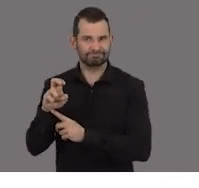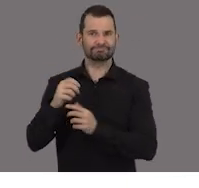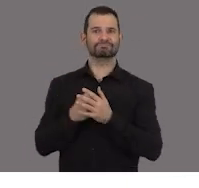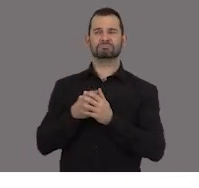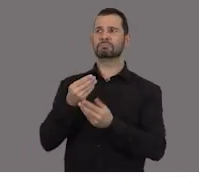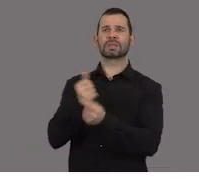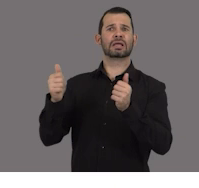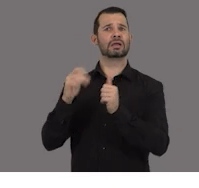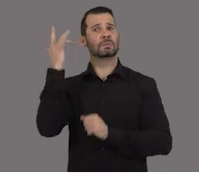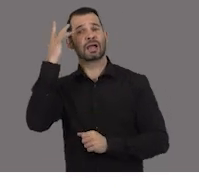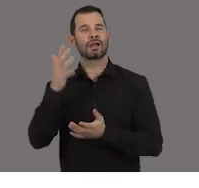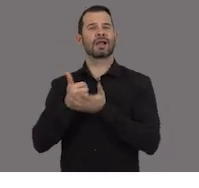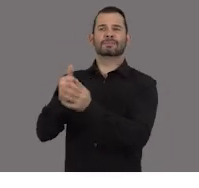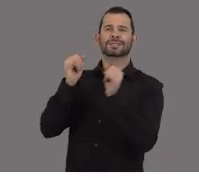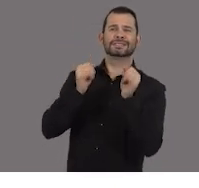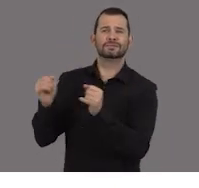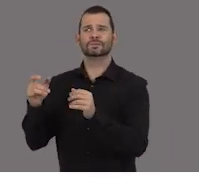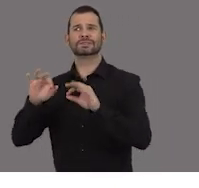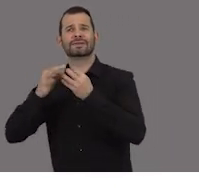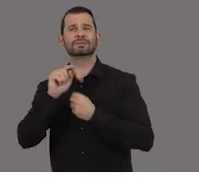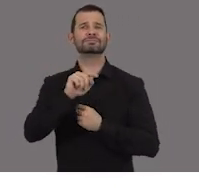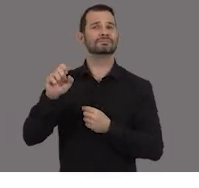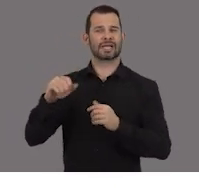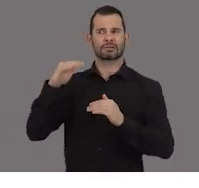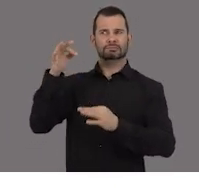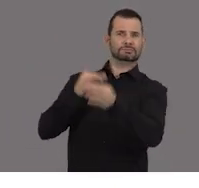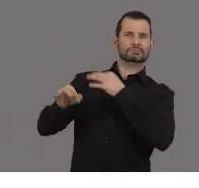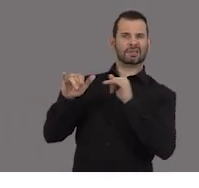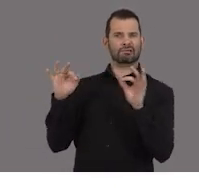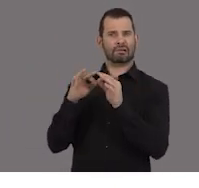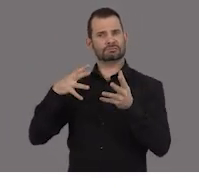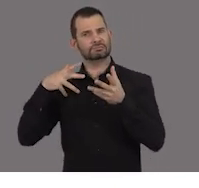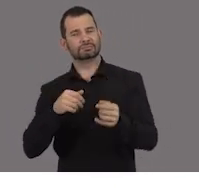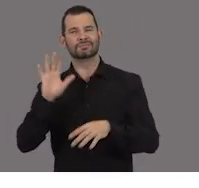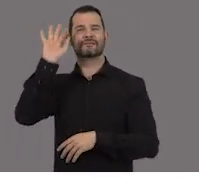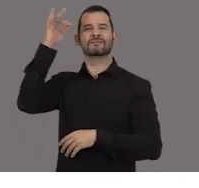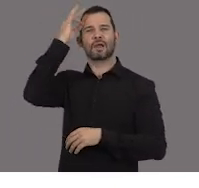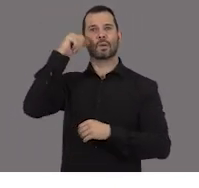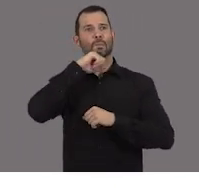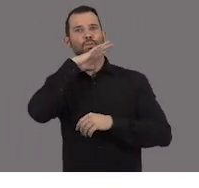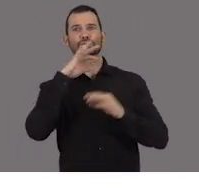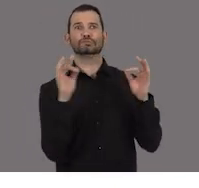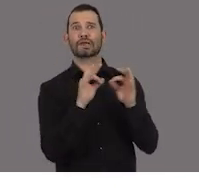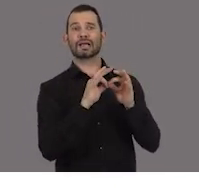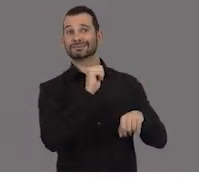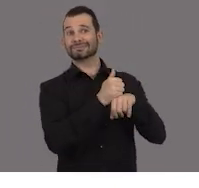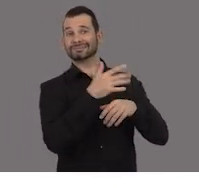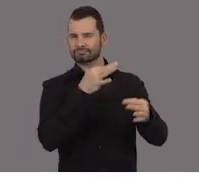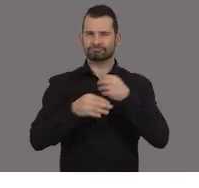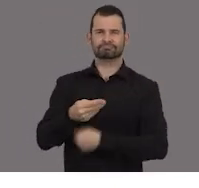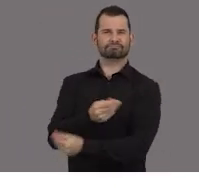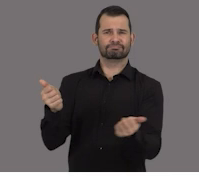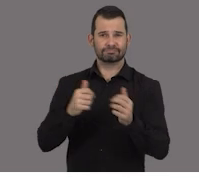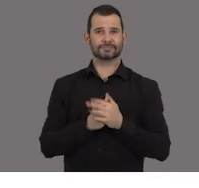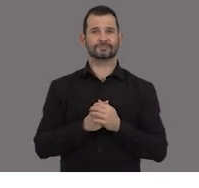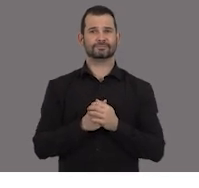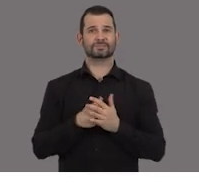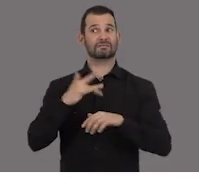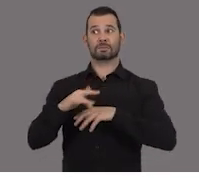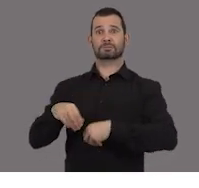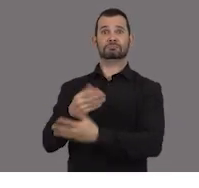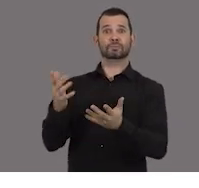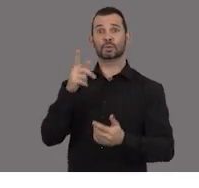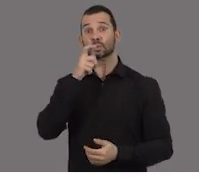credit, the CCR is tax-free. It's paid to help individuals and families offset the cost of federal